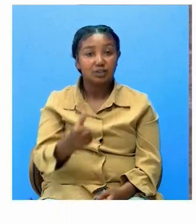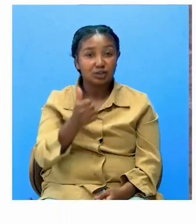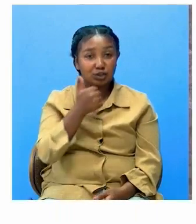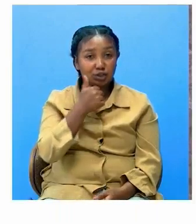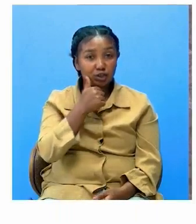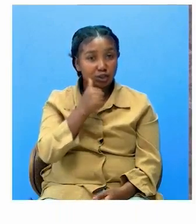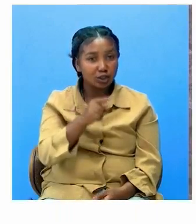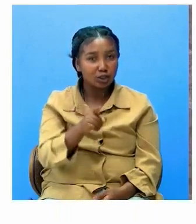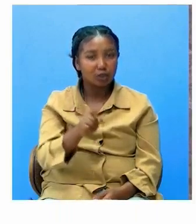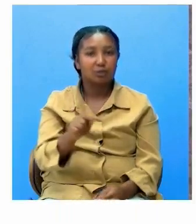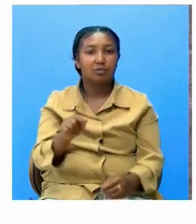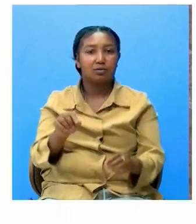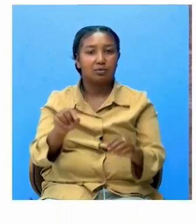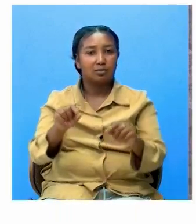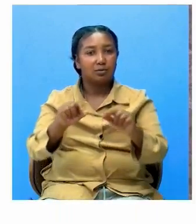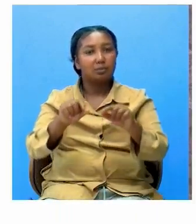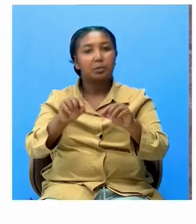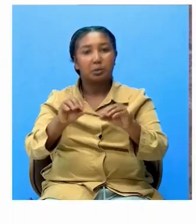student.